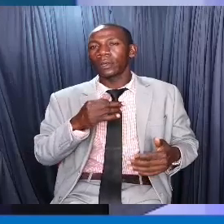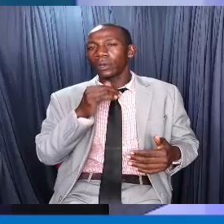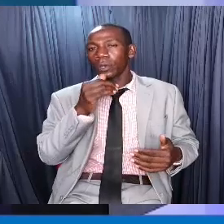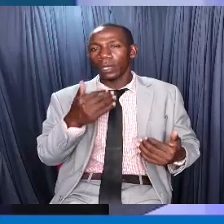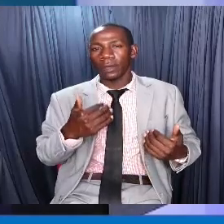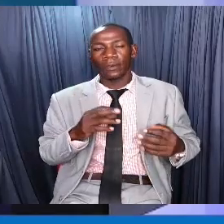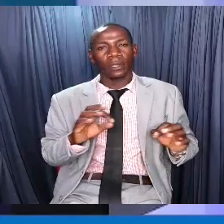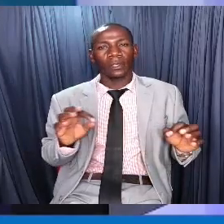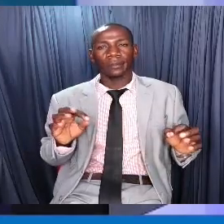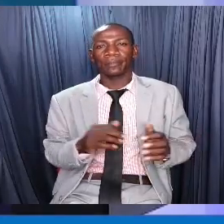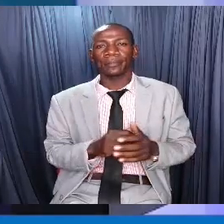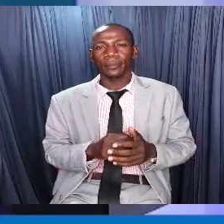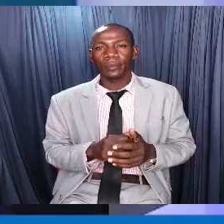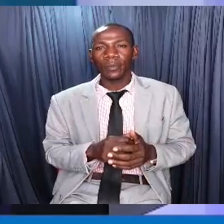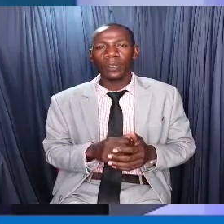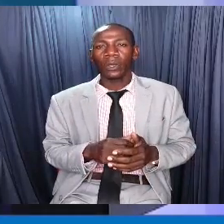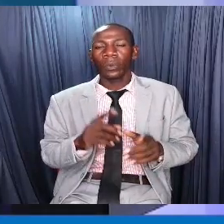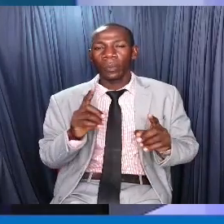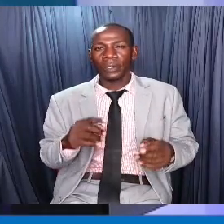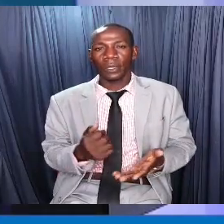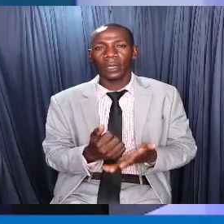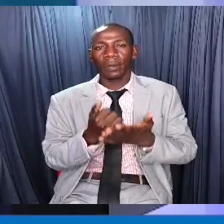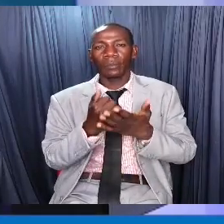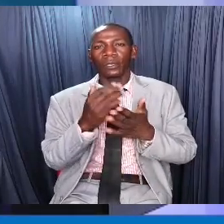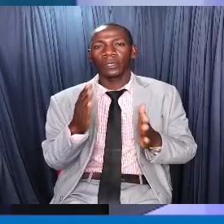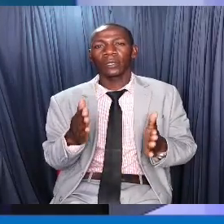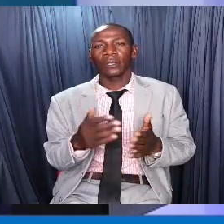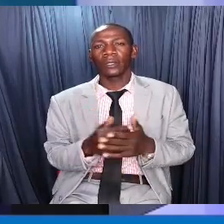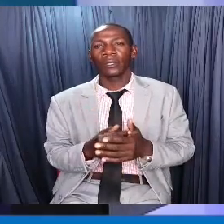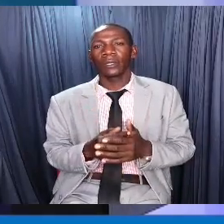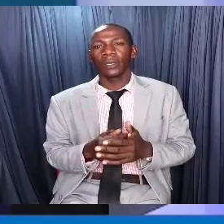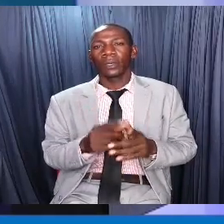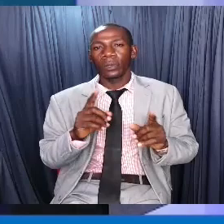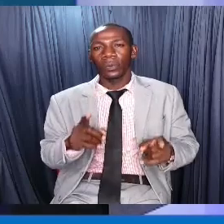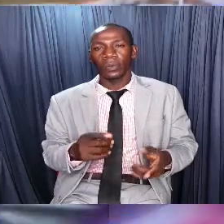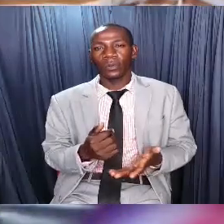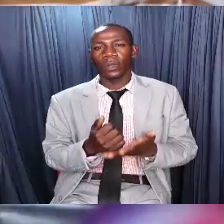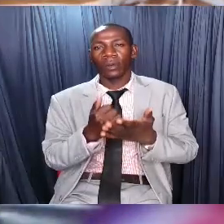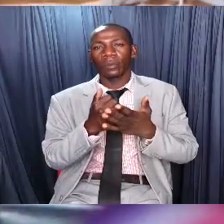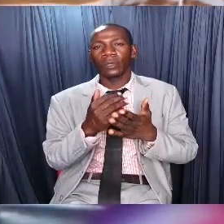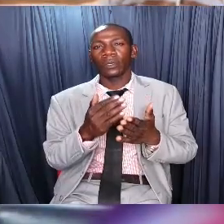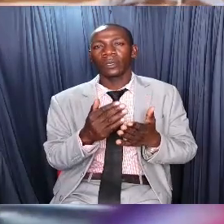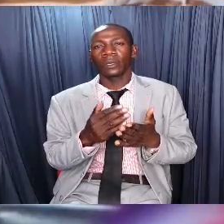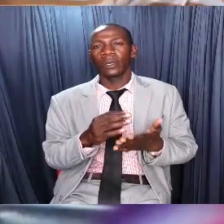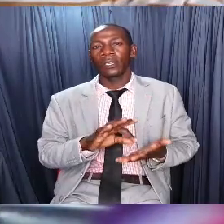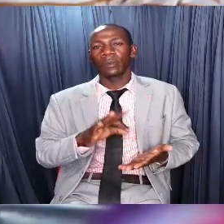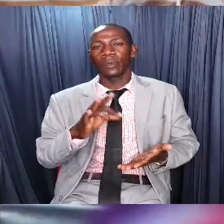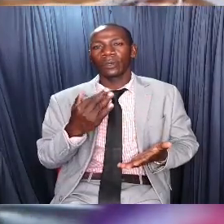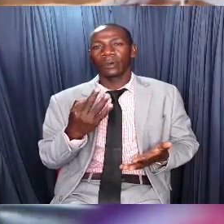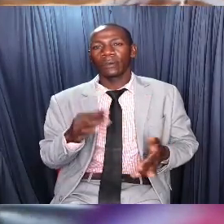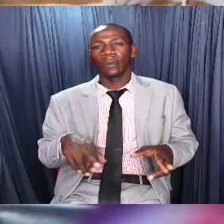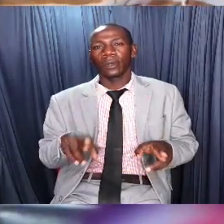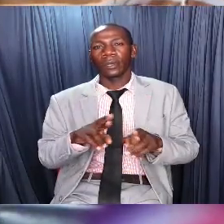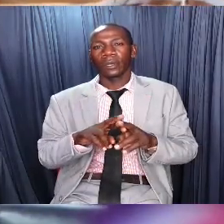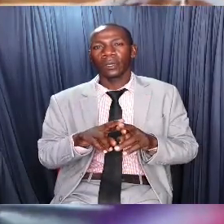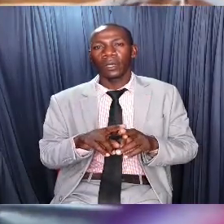You are totally nothing. Inastahili kusaidiwa. You deserve to be helped. Inastahili kusaidiwa. You ought to be helped. Roho ya toba. A spirit of